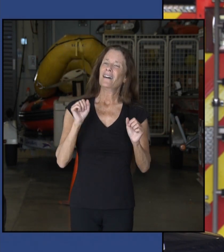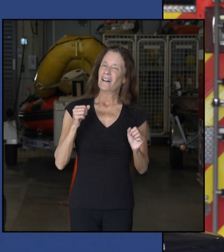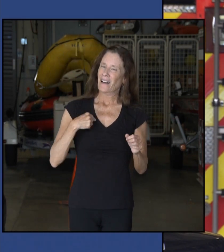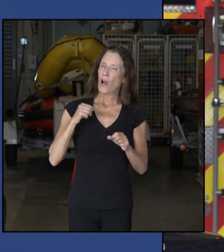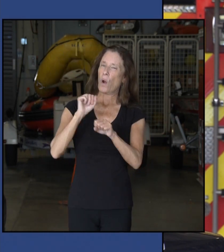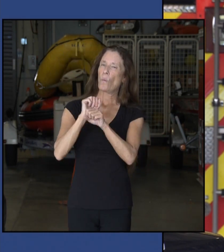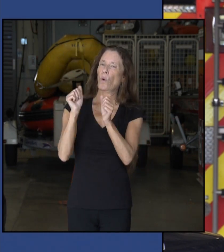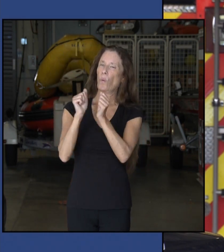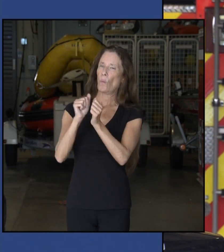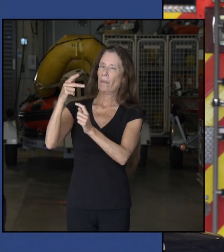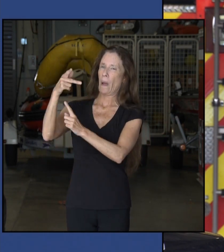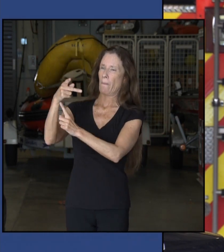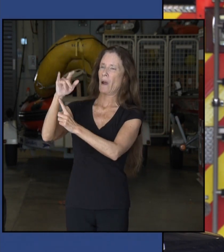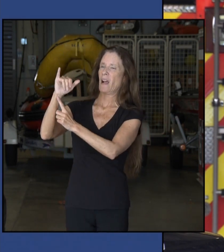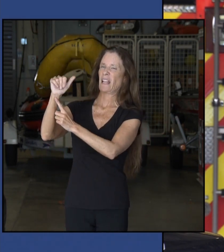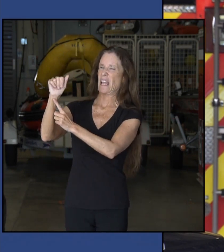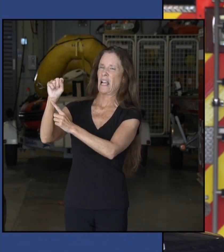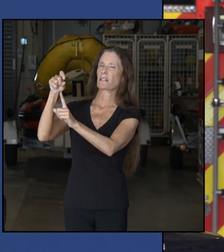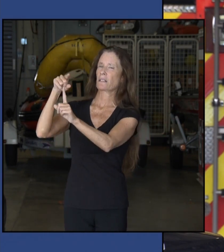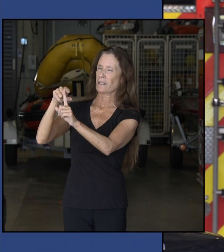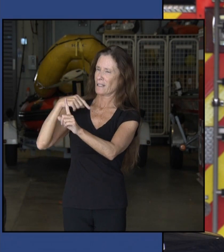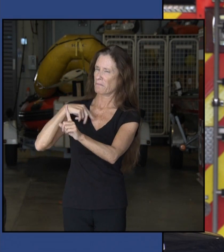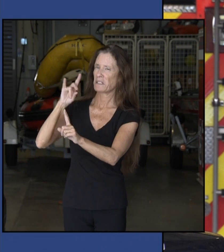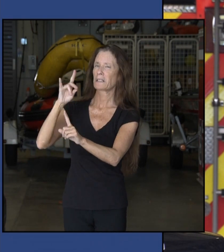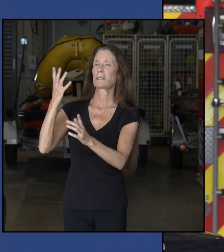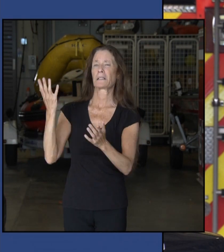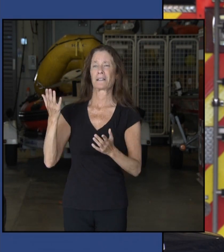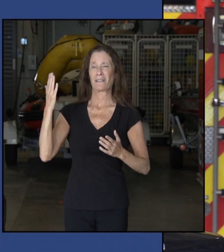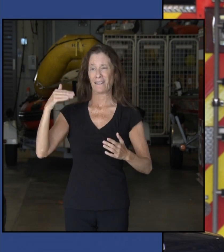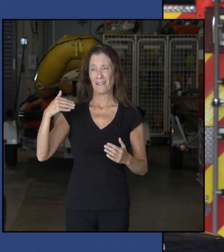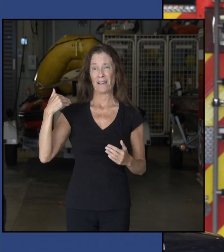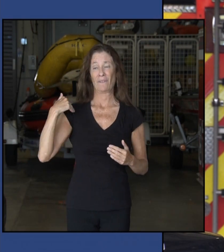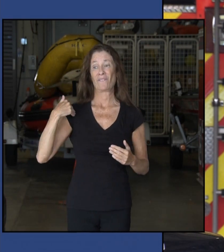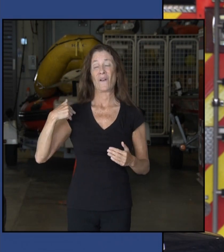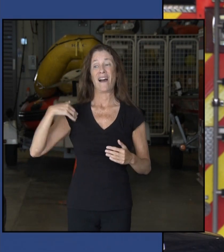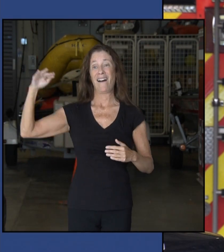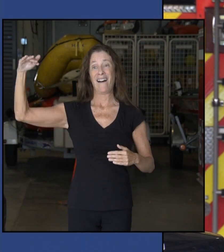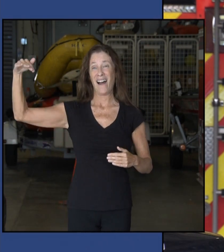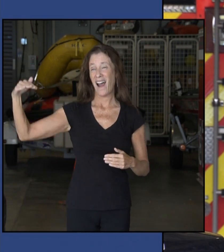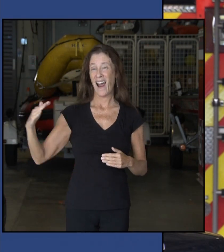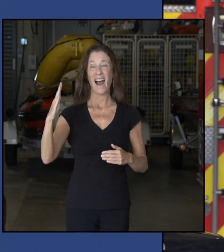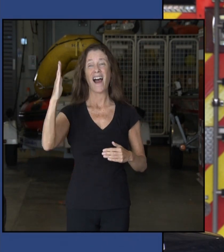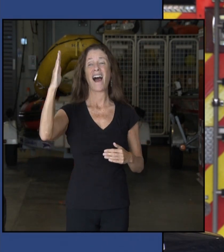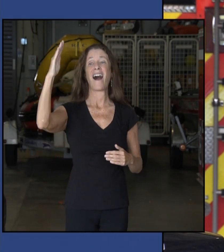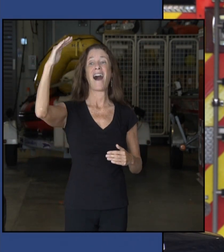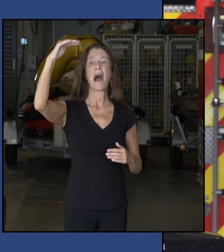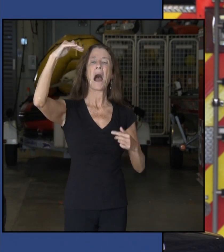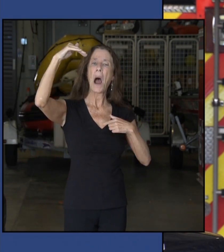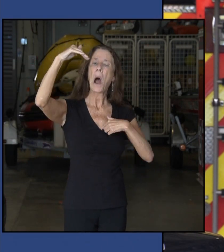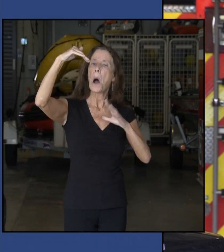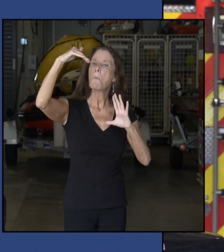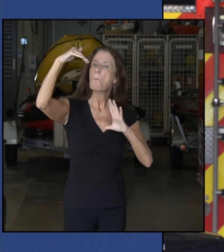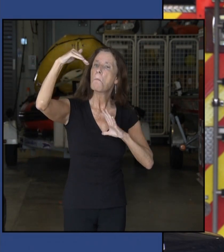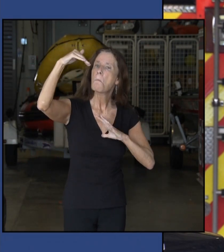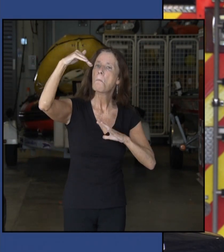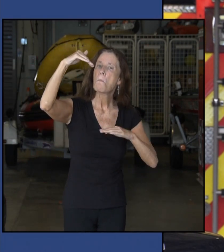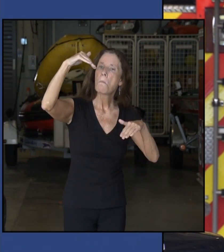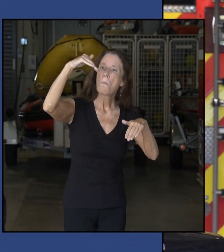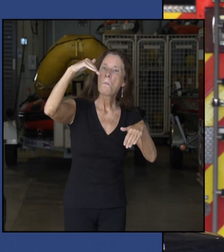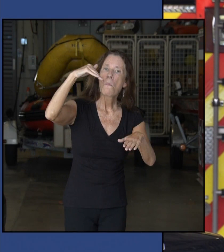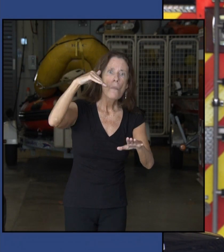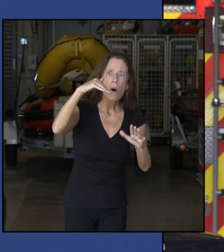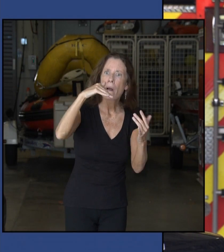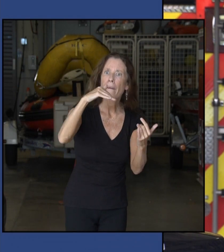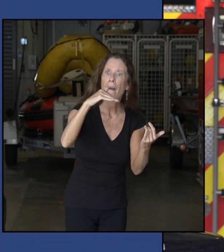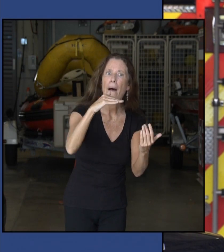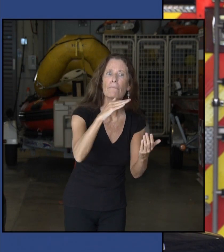back when we thought things were pretty much flattening out here. Now we're in a new situation, and they're not, and school districts are looking at